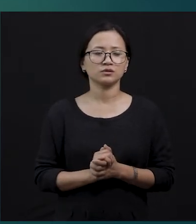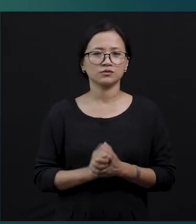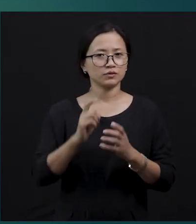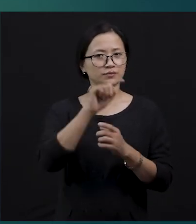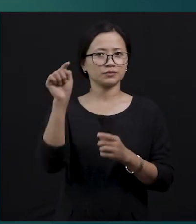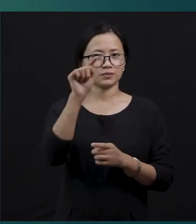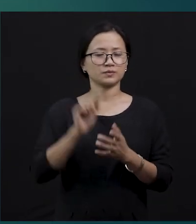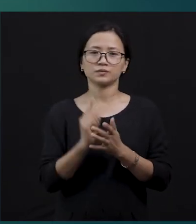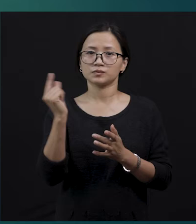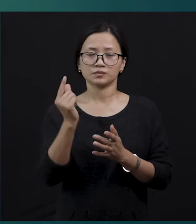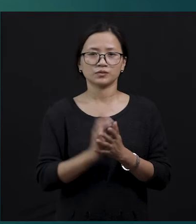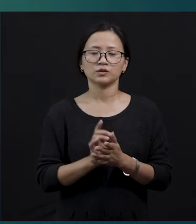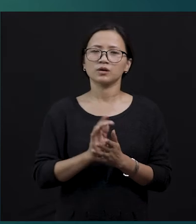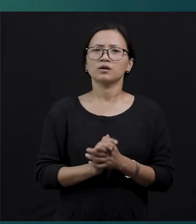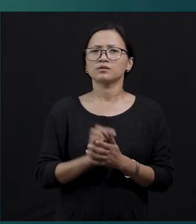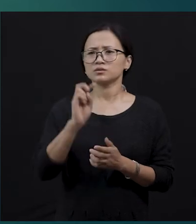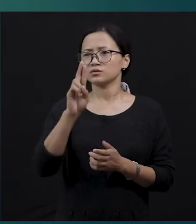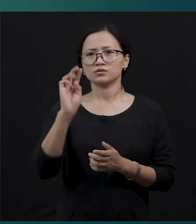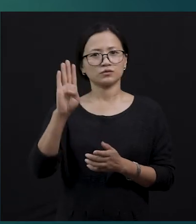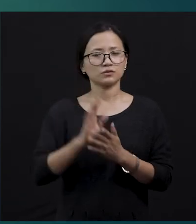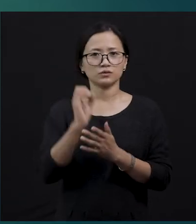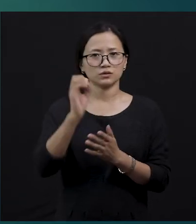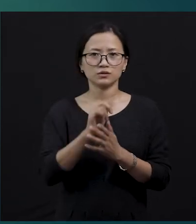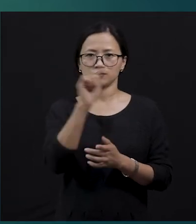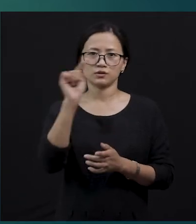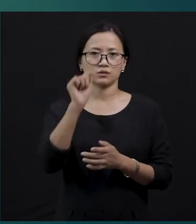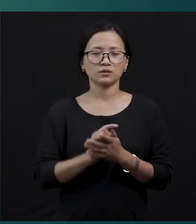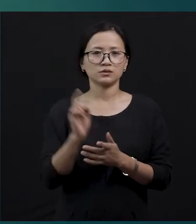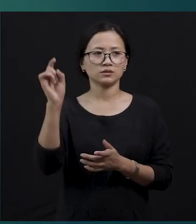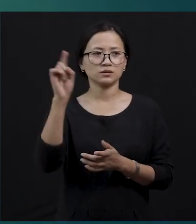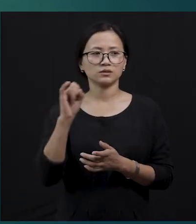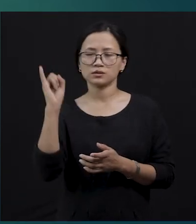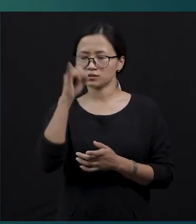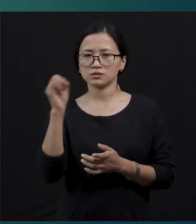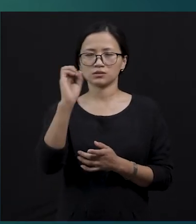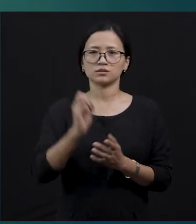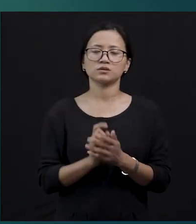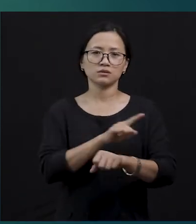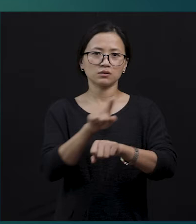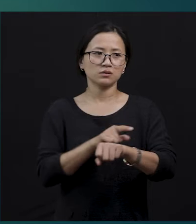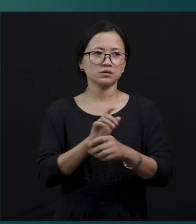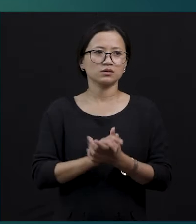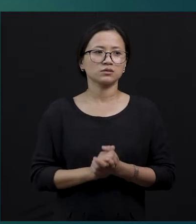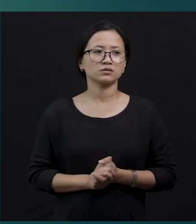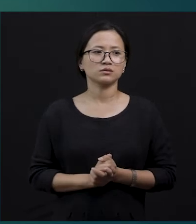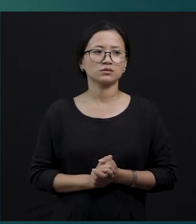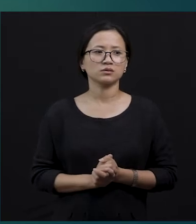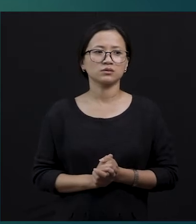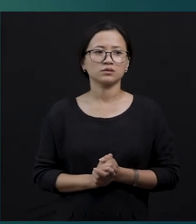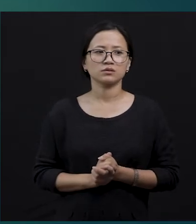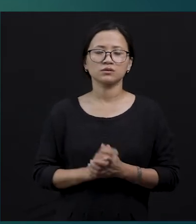you need to divide it with 60. Alright, so 240 divided by 60, when you divide them,